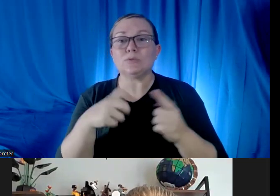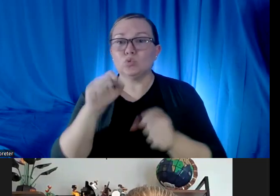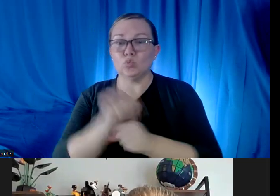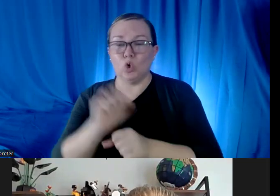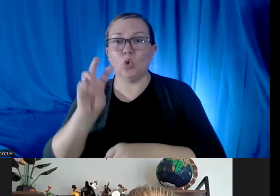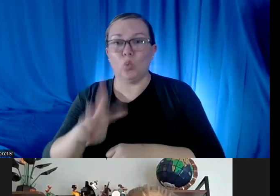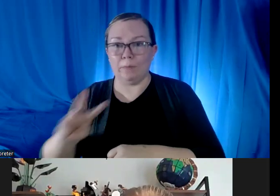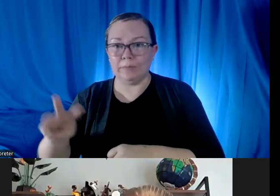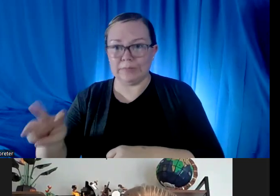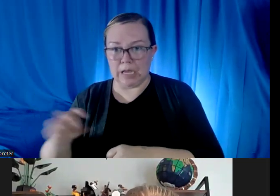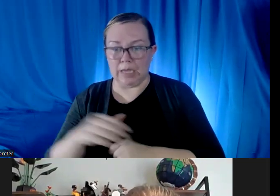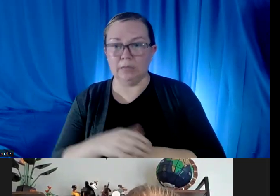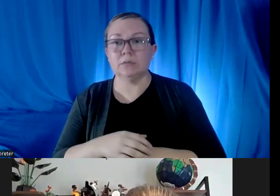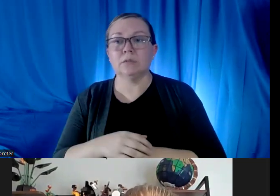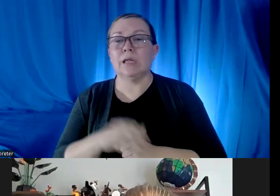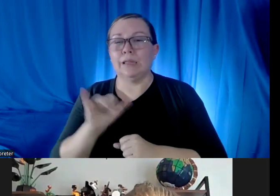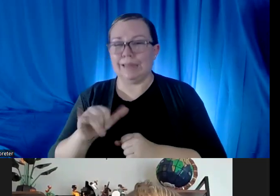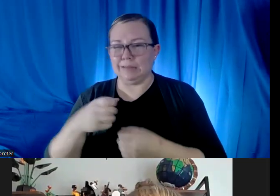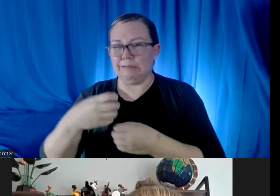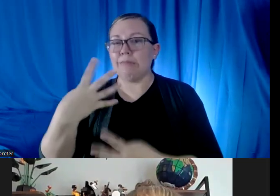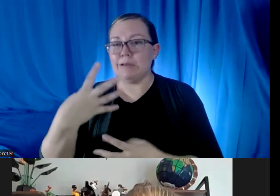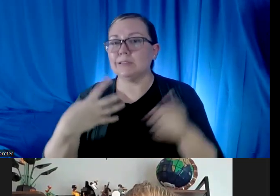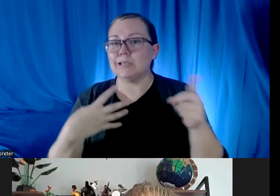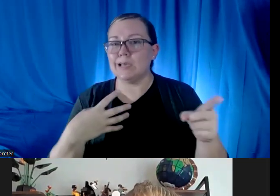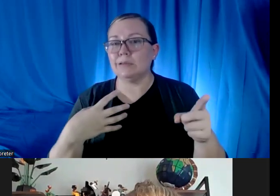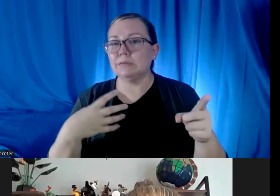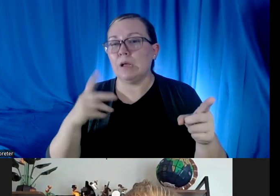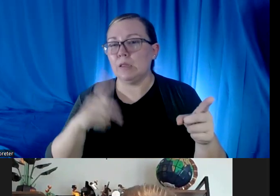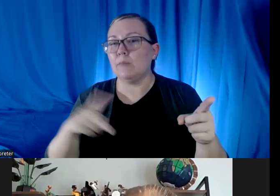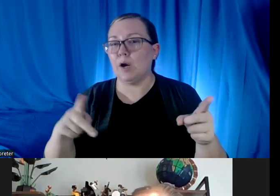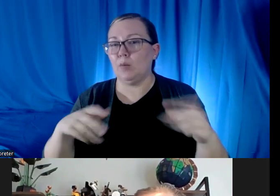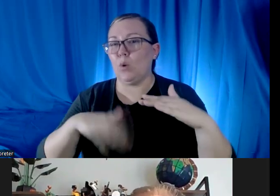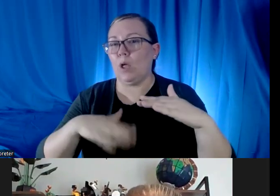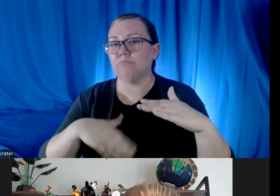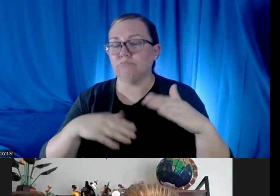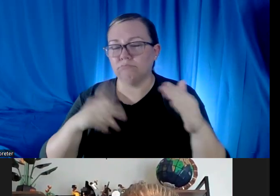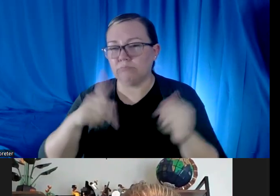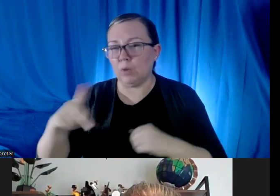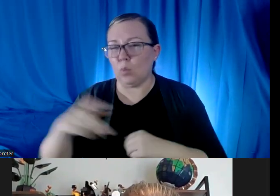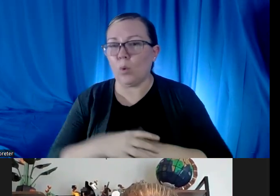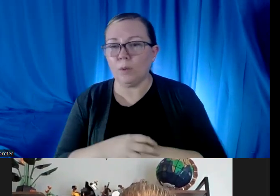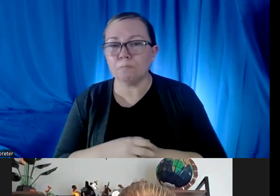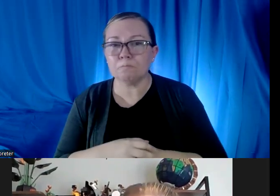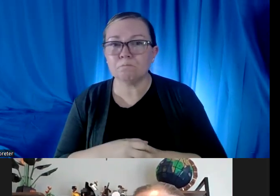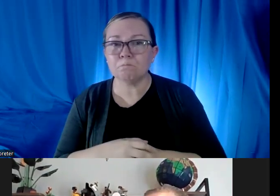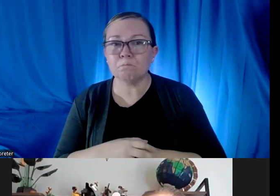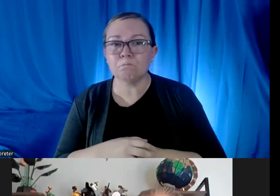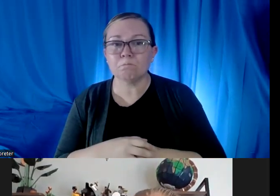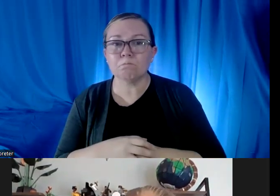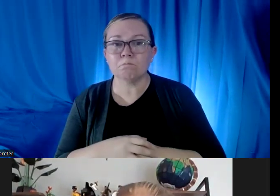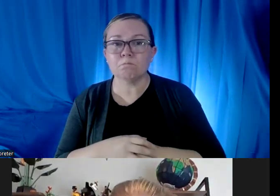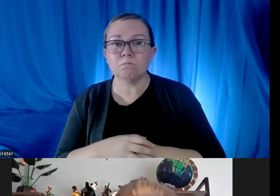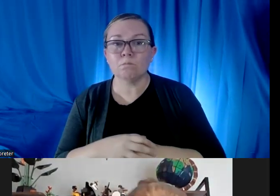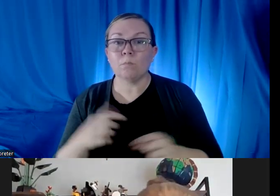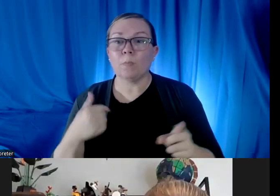website, which is that's listed on the list of resources at the very end. The website, I mean. And